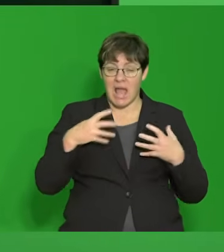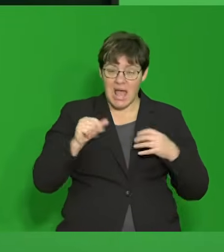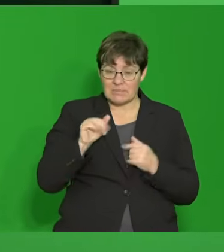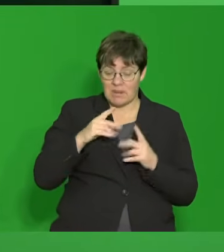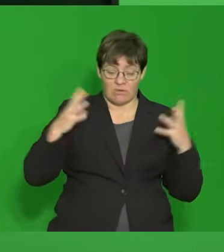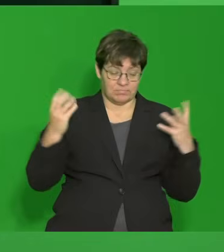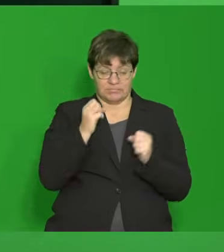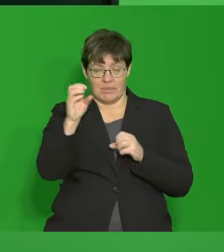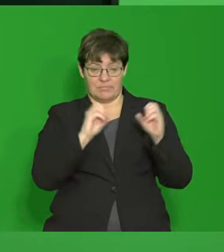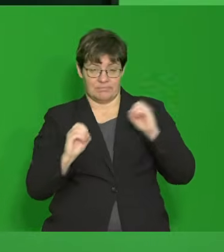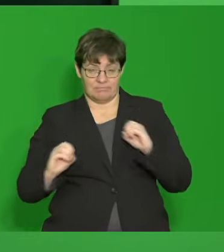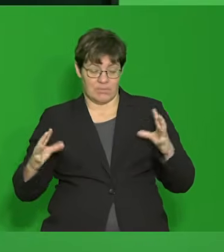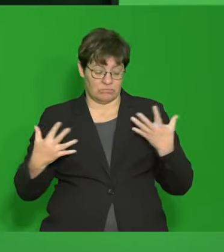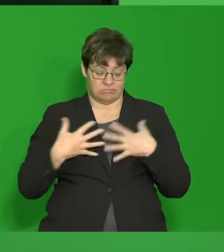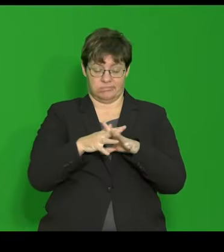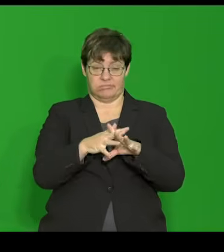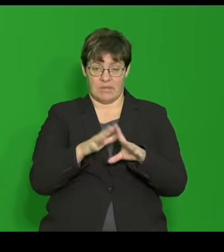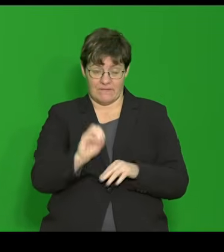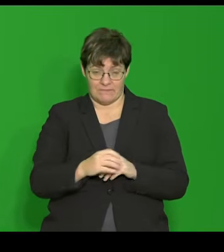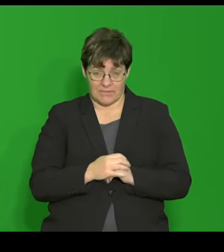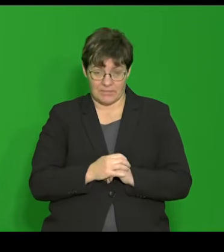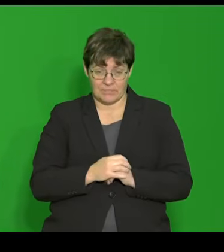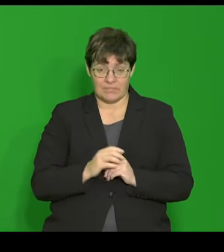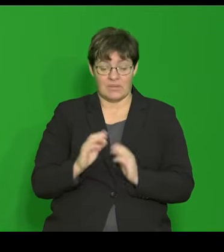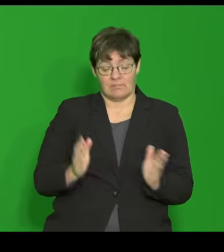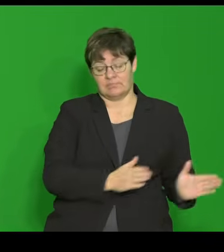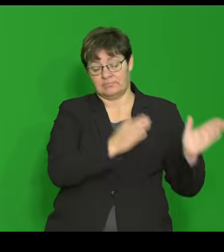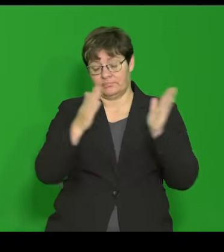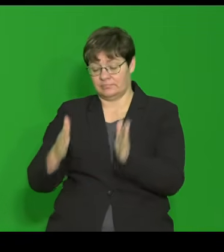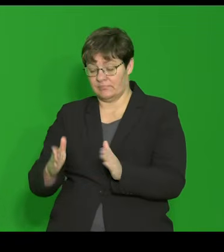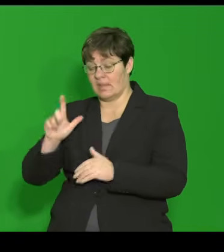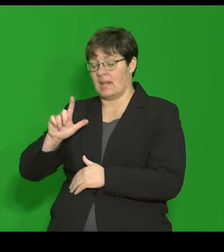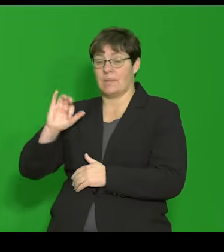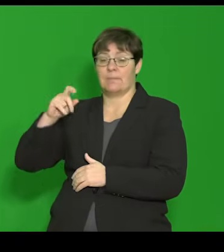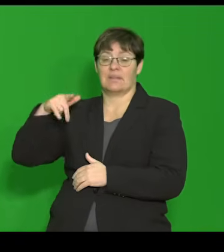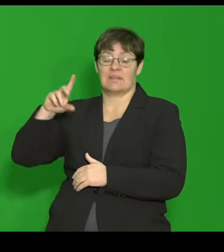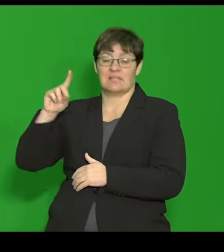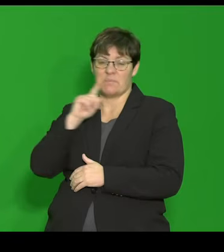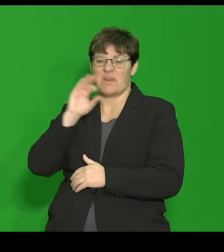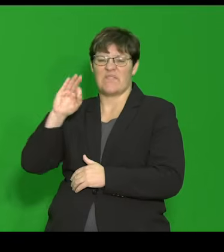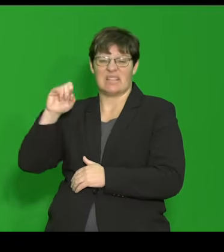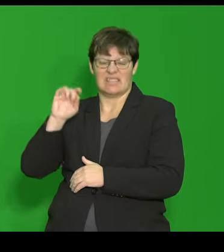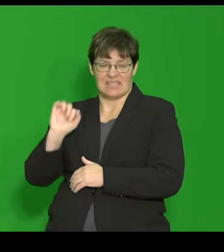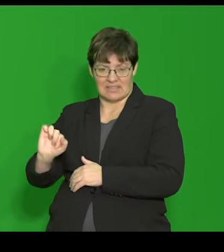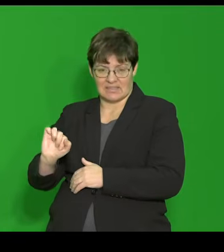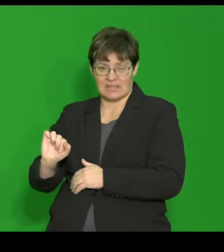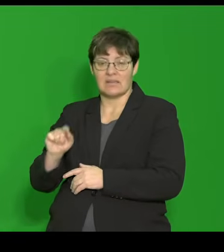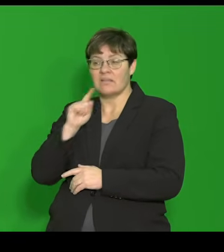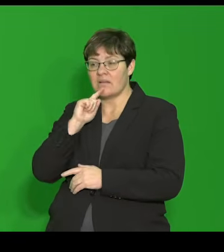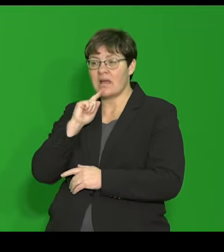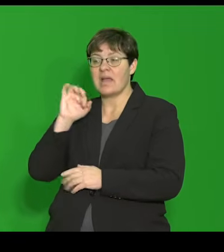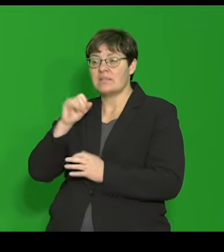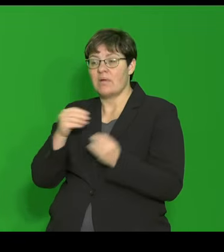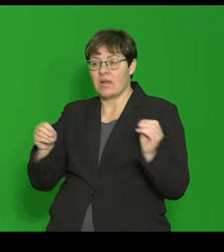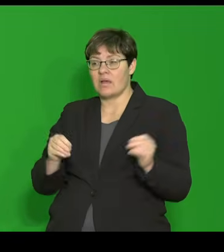together. And finally, the last group of organic compounds are your lipids, and these enzymes that break